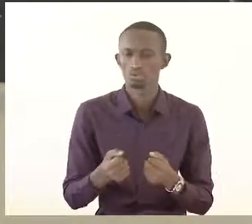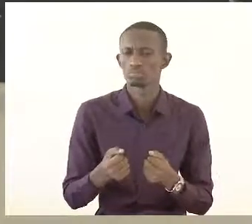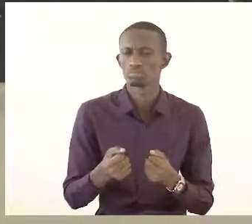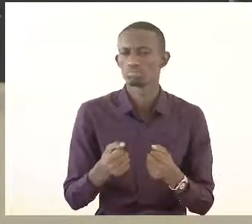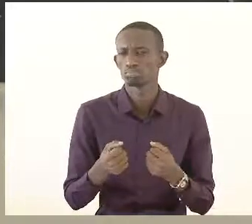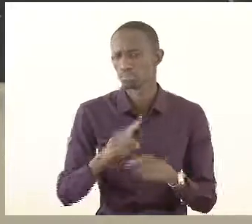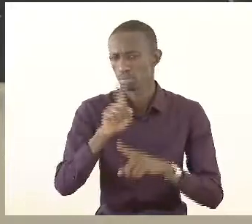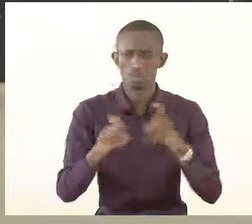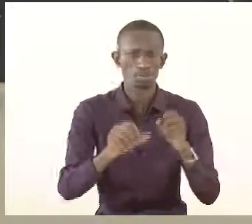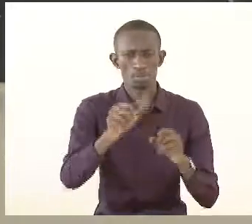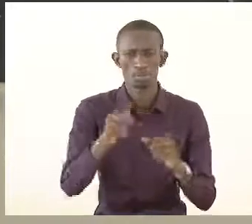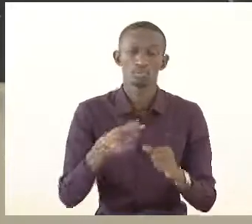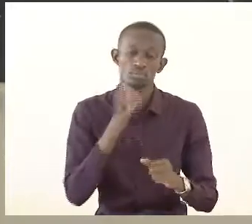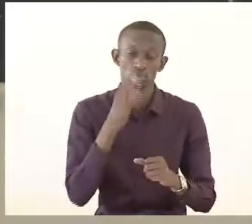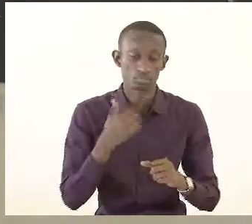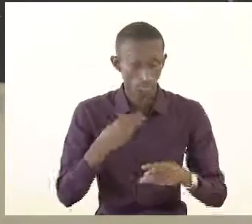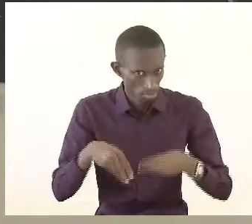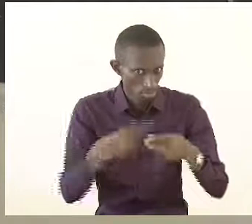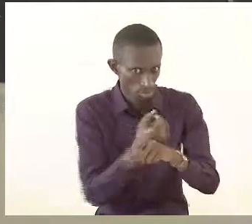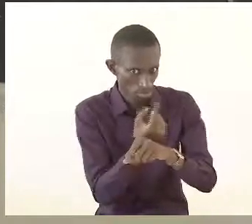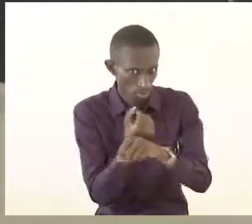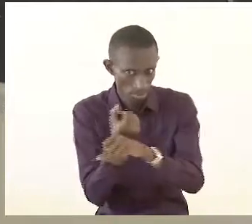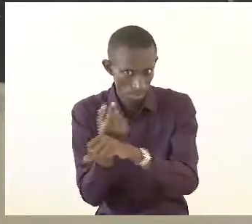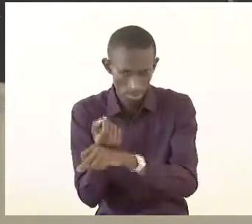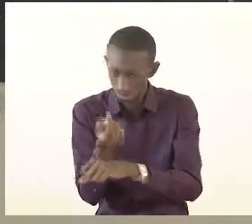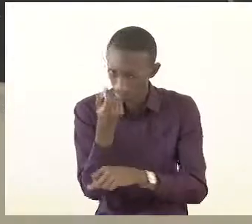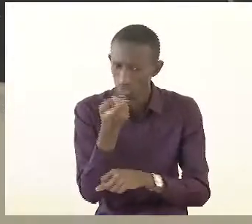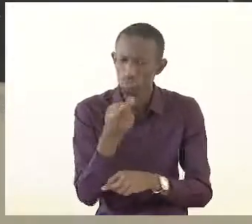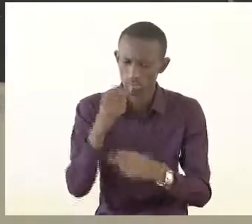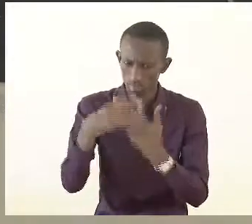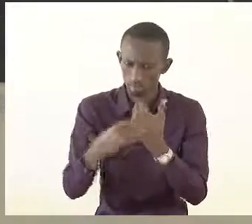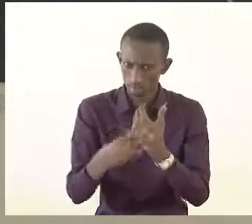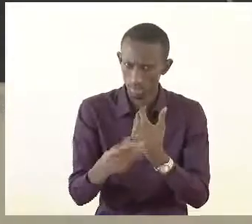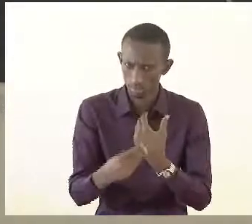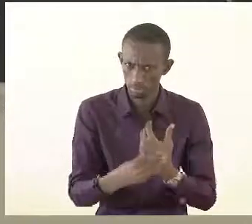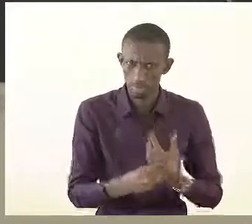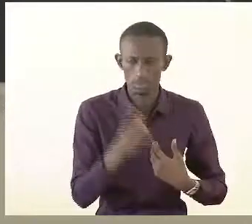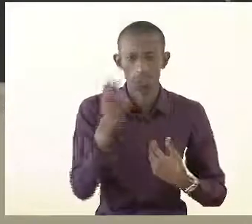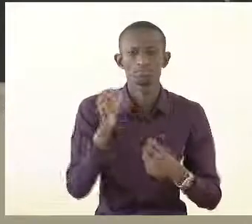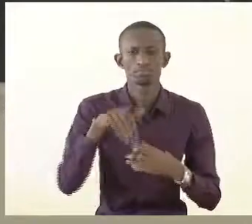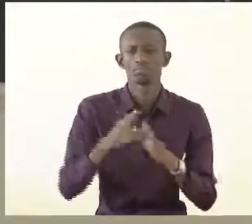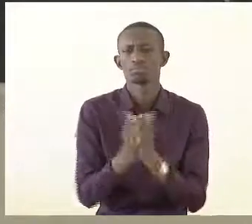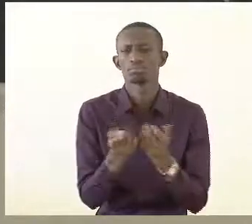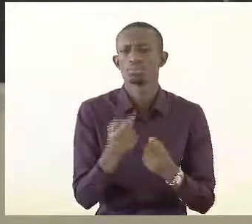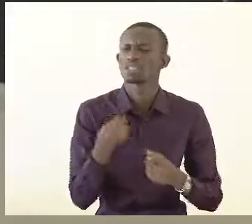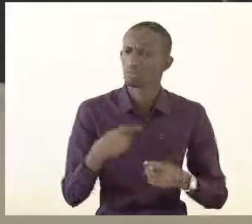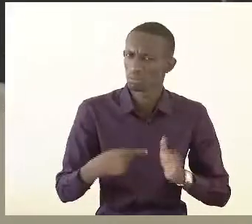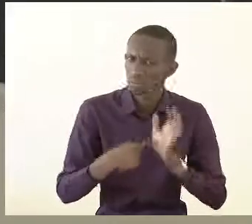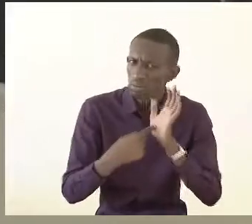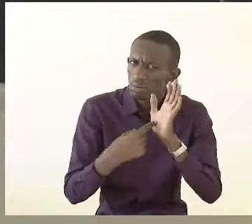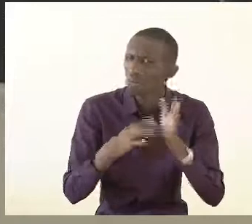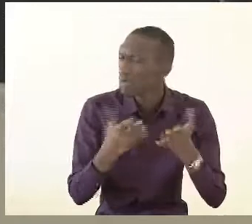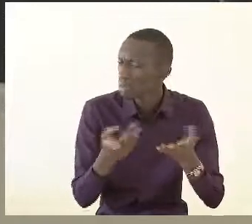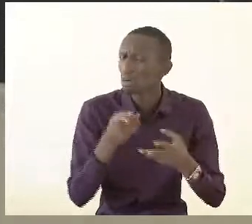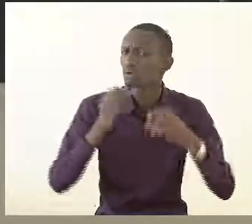try. Please let me give you some seconds and you note them down. So I've shown you how you can work out these